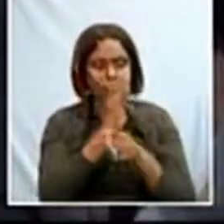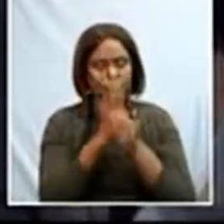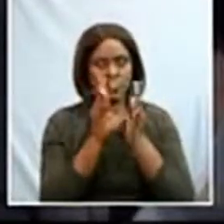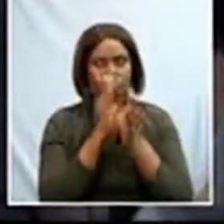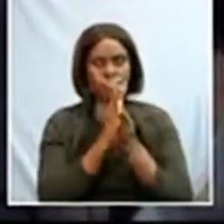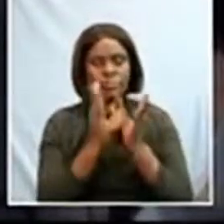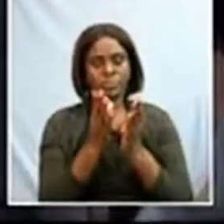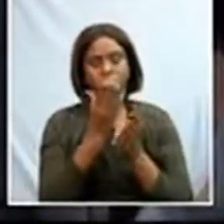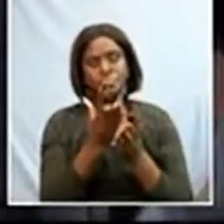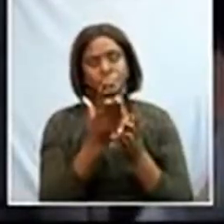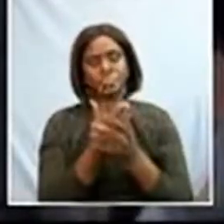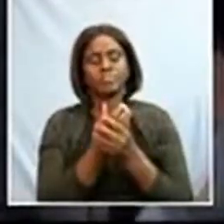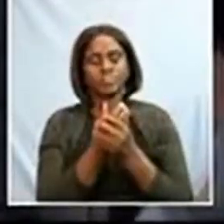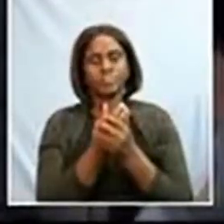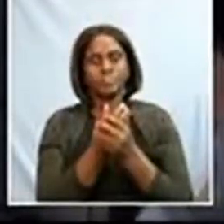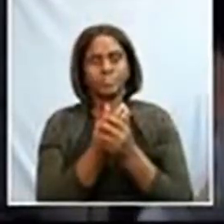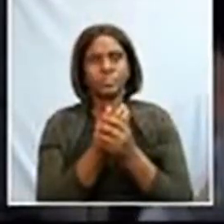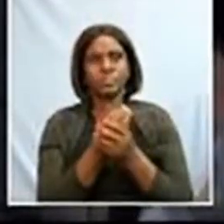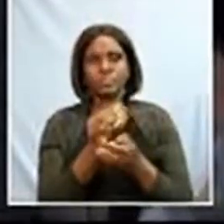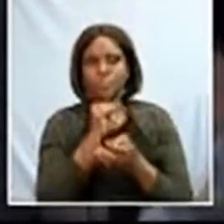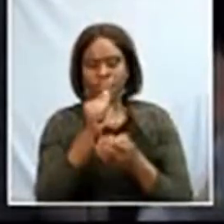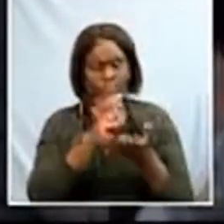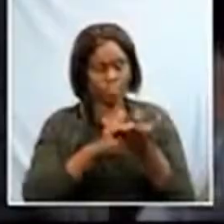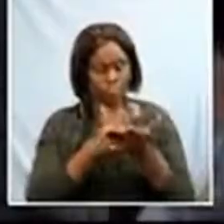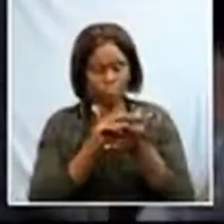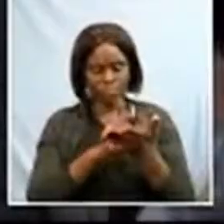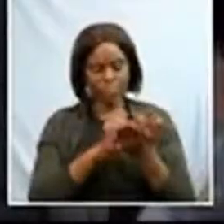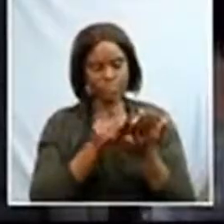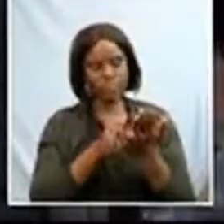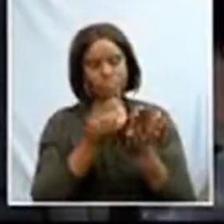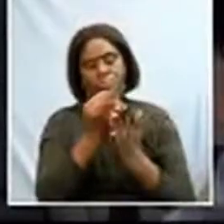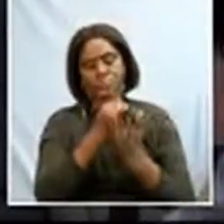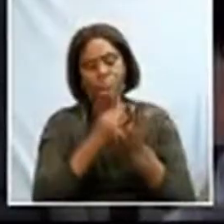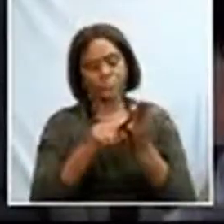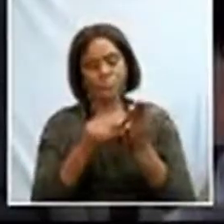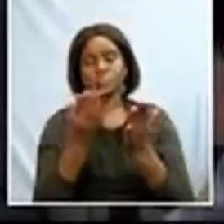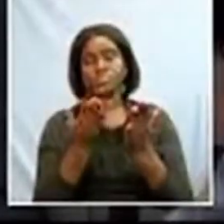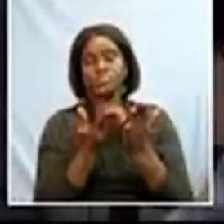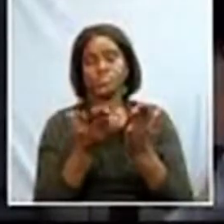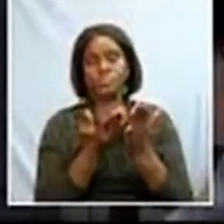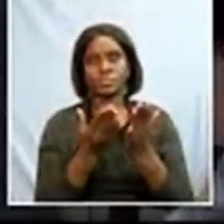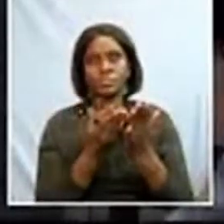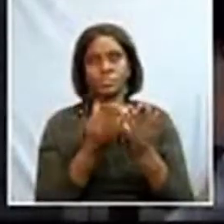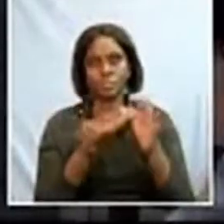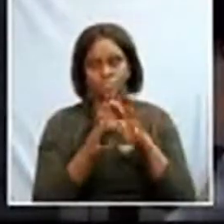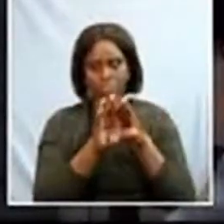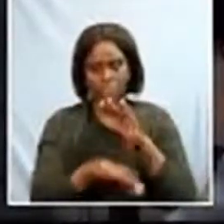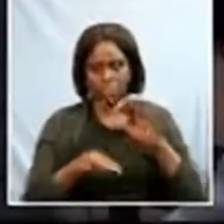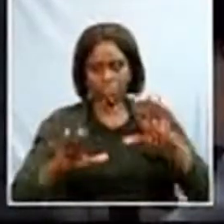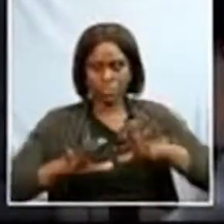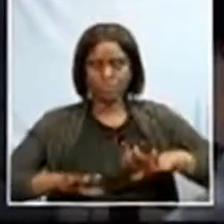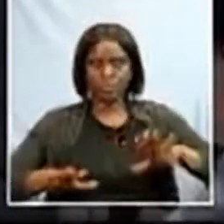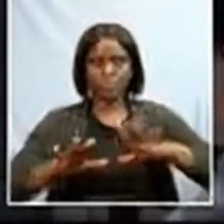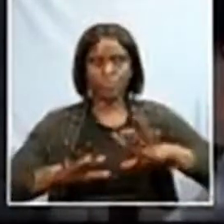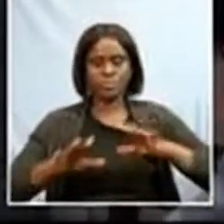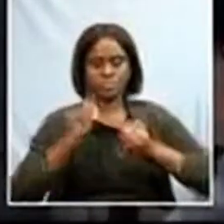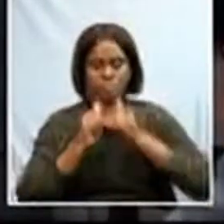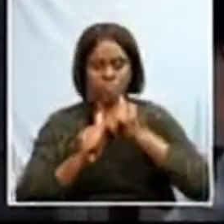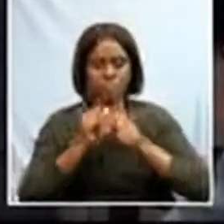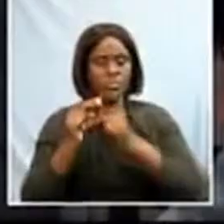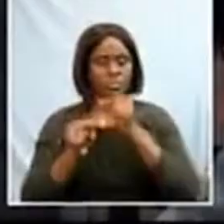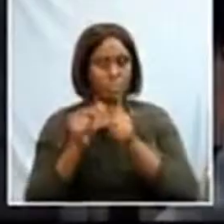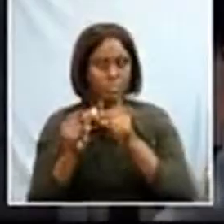contractor did not interpret the drawings on the ground, which